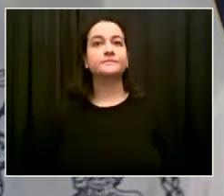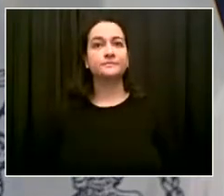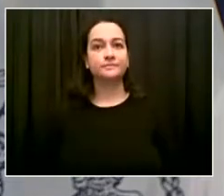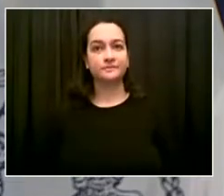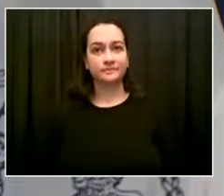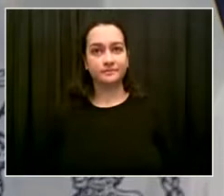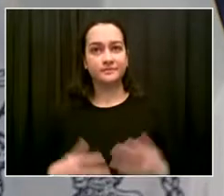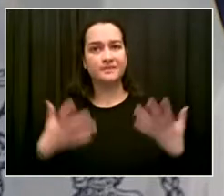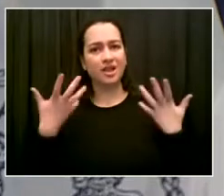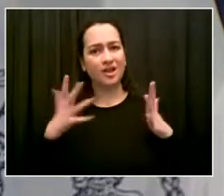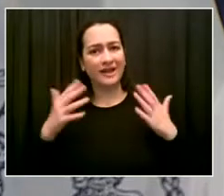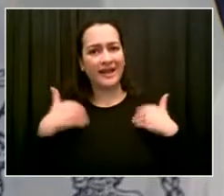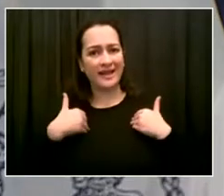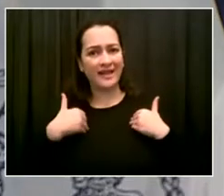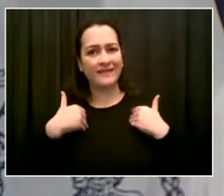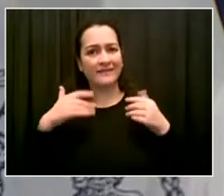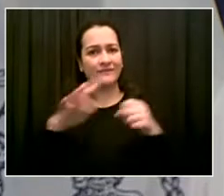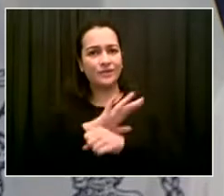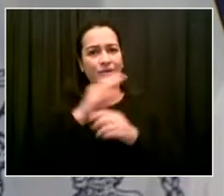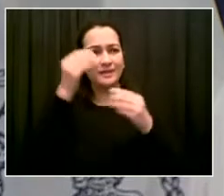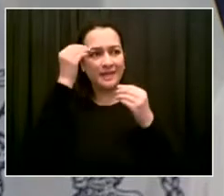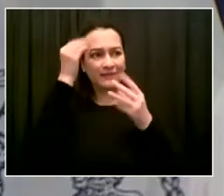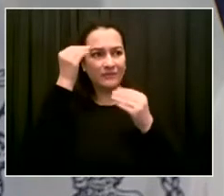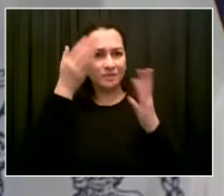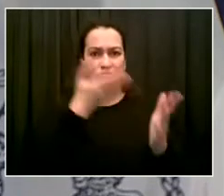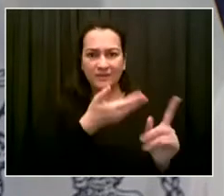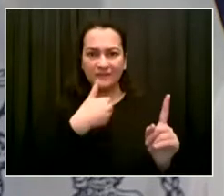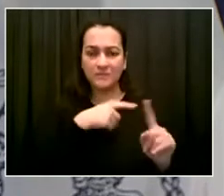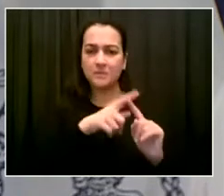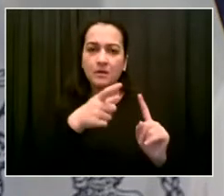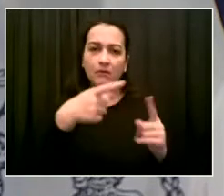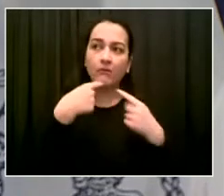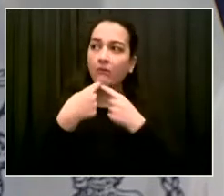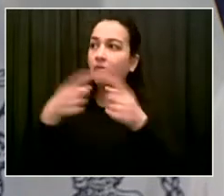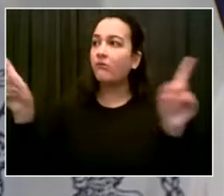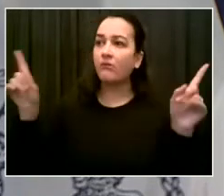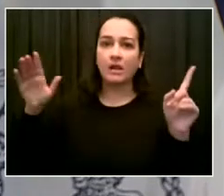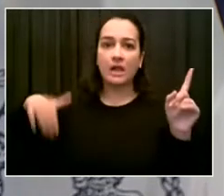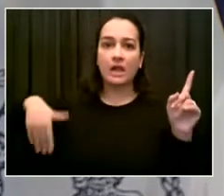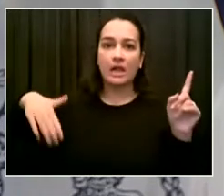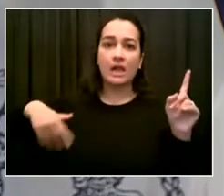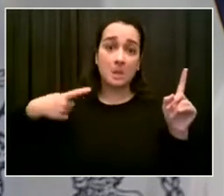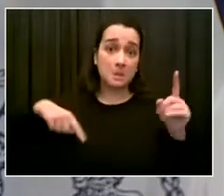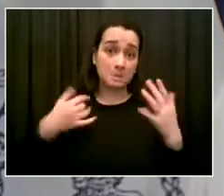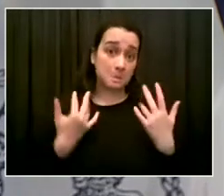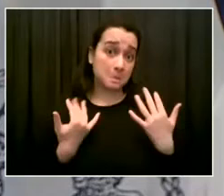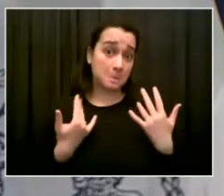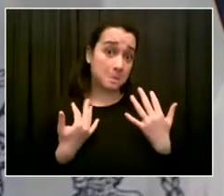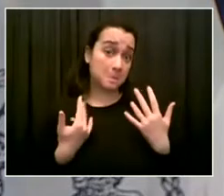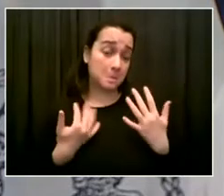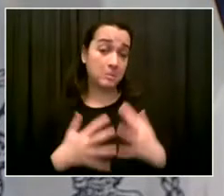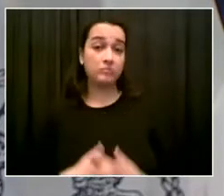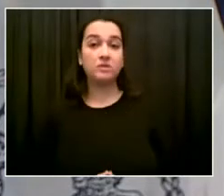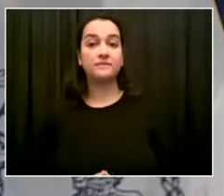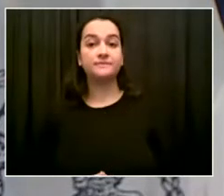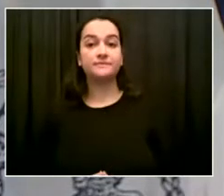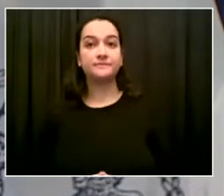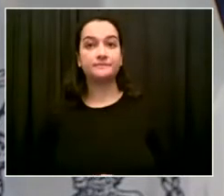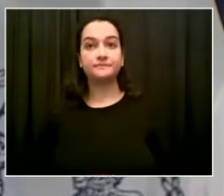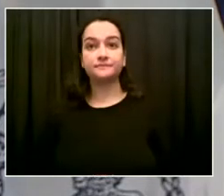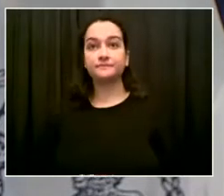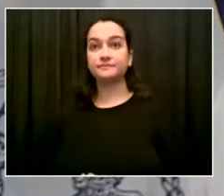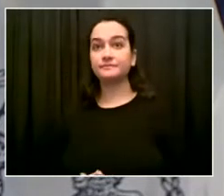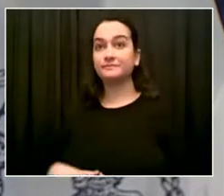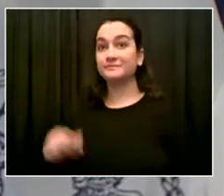information. Again, you're talking about a couple different things. What I talked about the other day was the